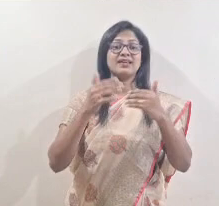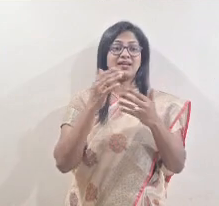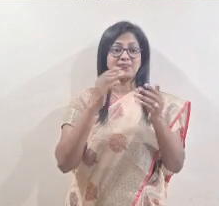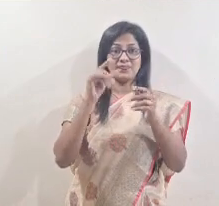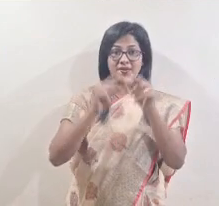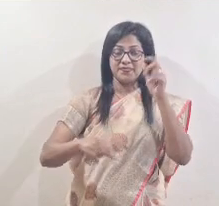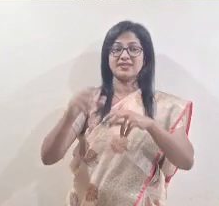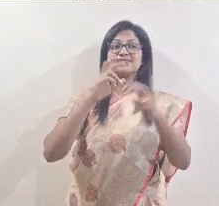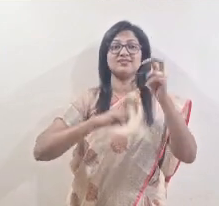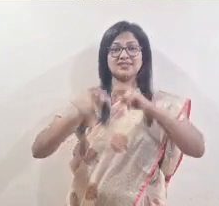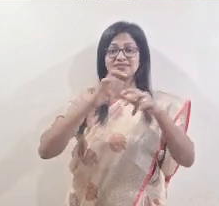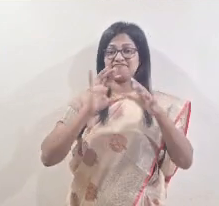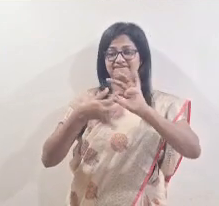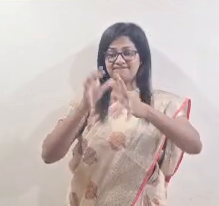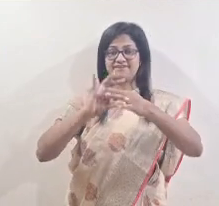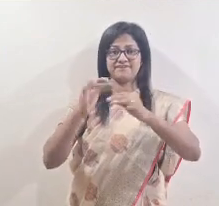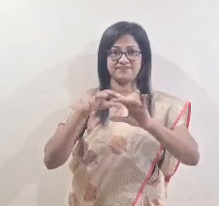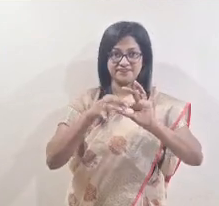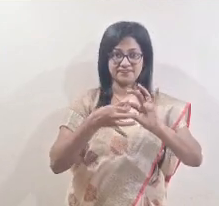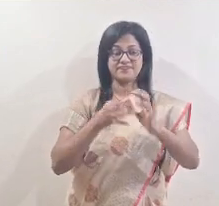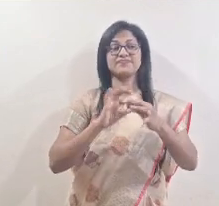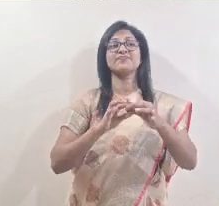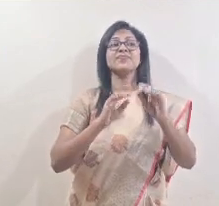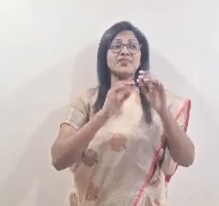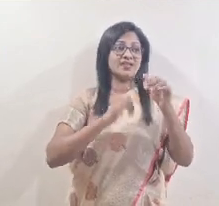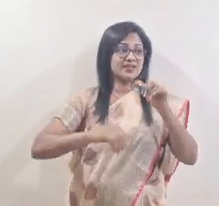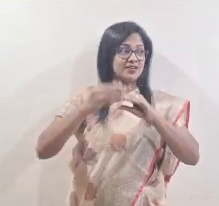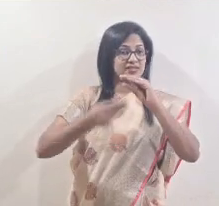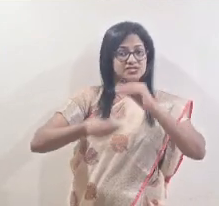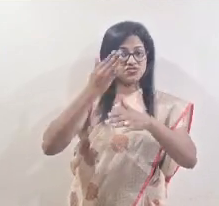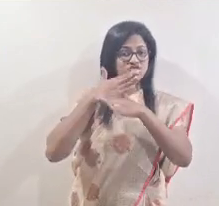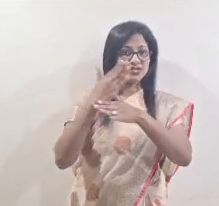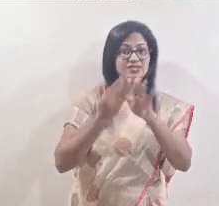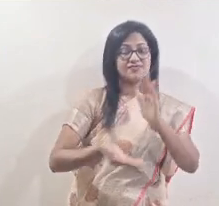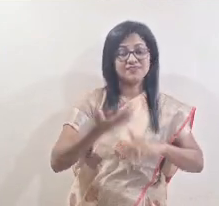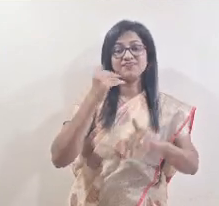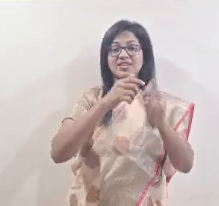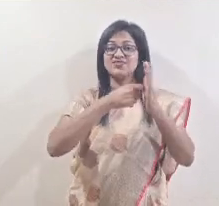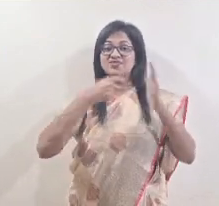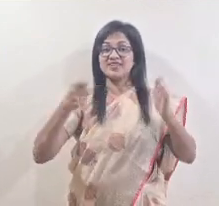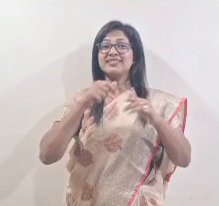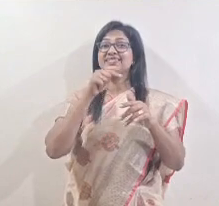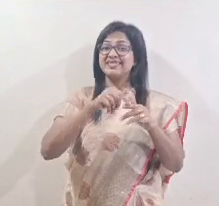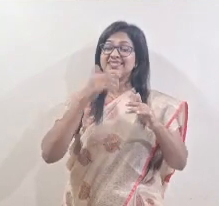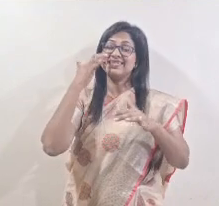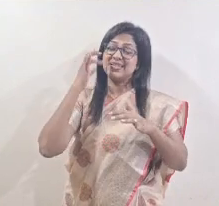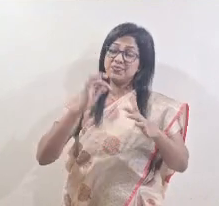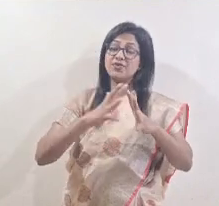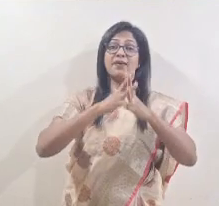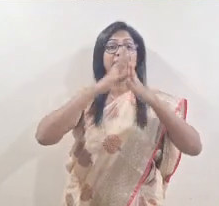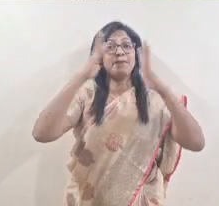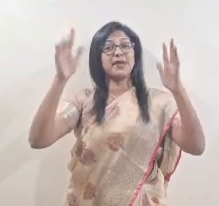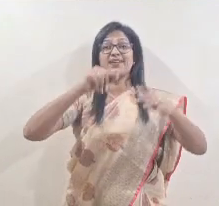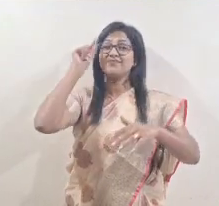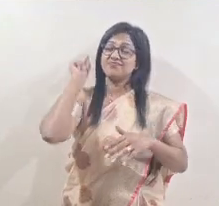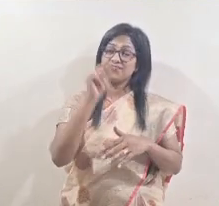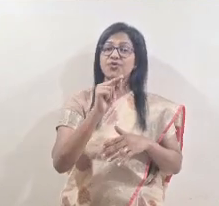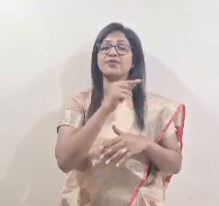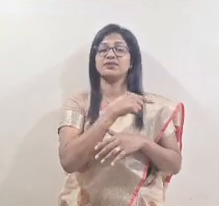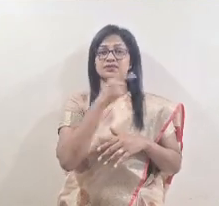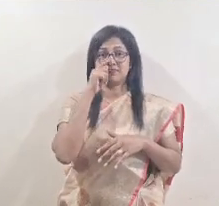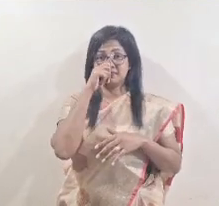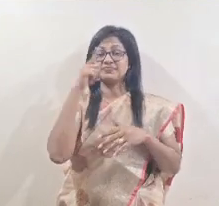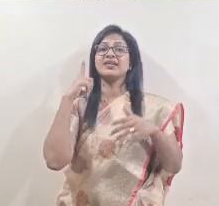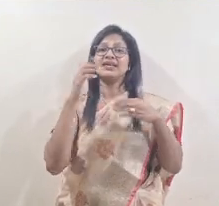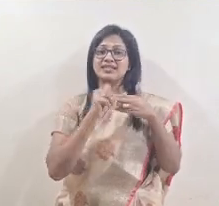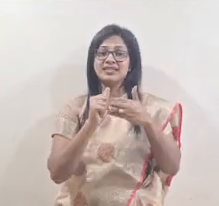itself, interconnectivity showed increase in the modal share of the service, stressing on the fact that it is one of the most important factors that is